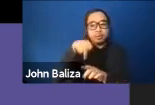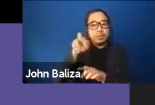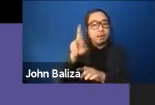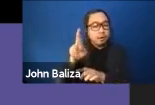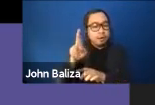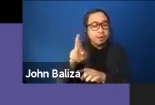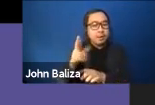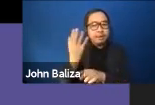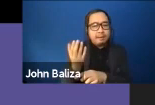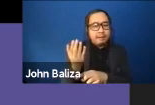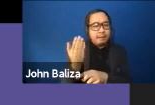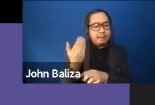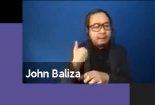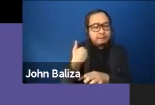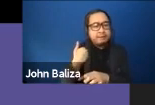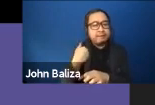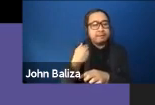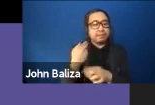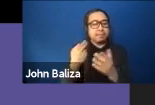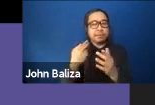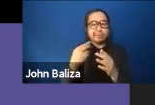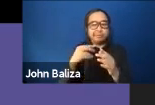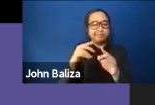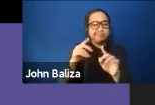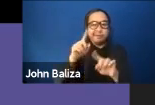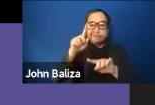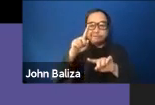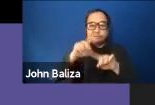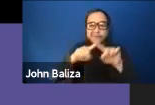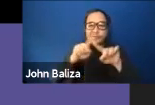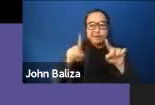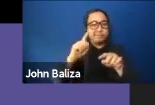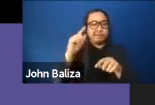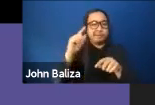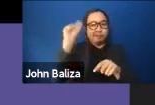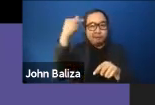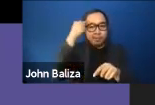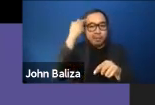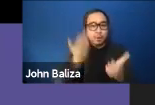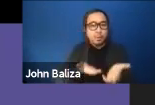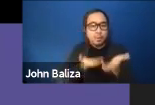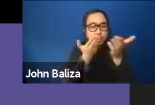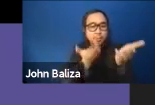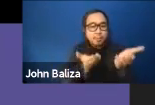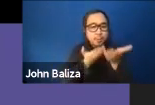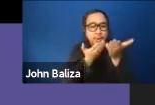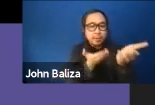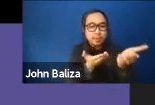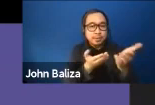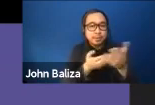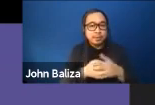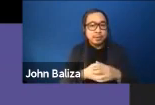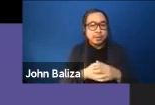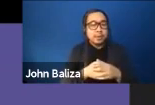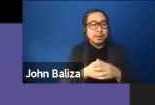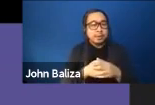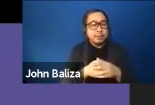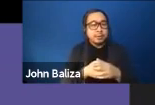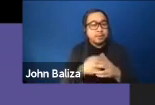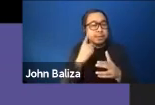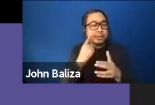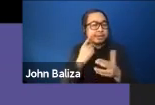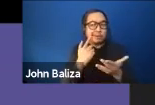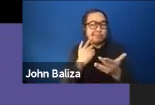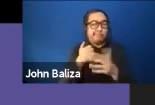from states who give the recommendation, giving assistance rather than keep blaming each